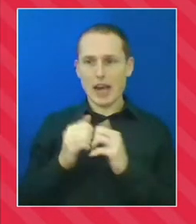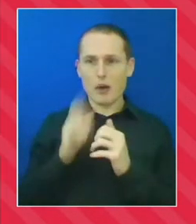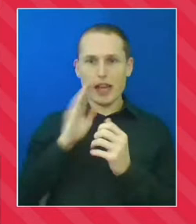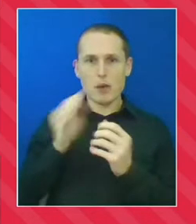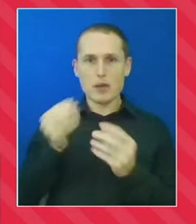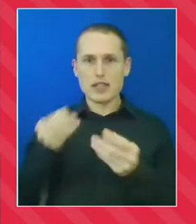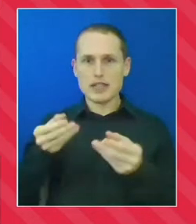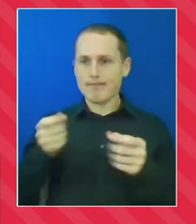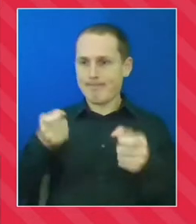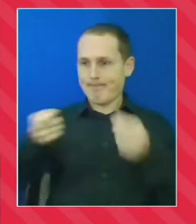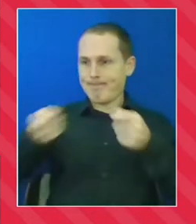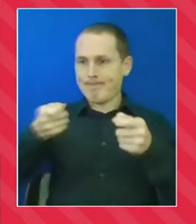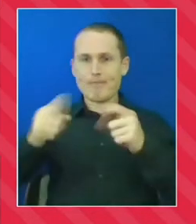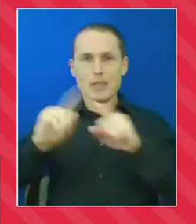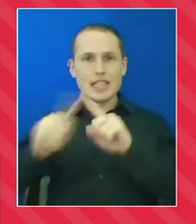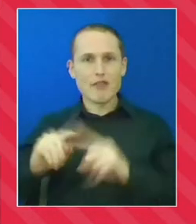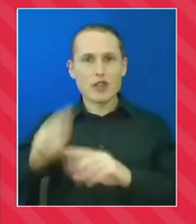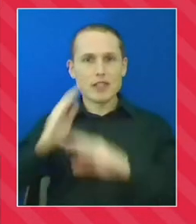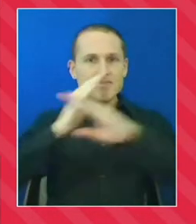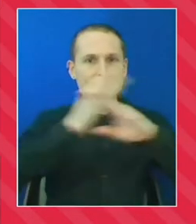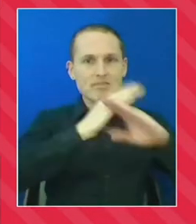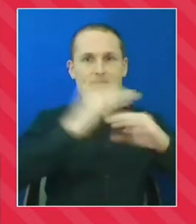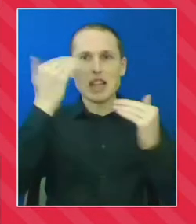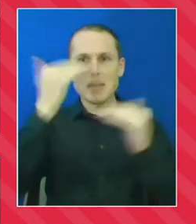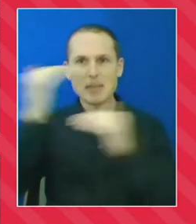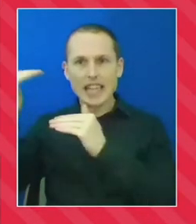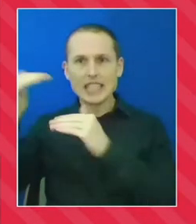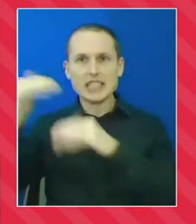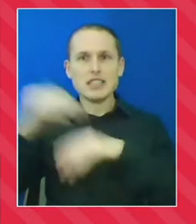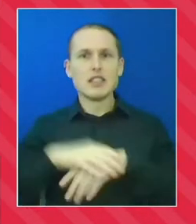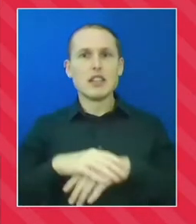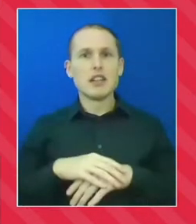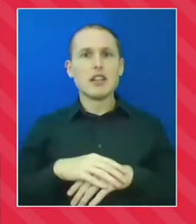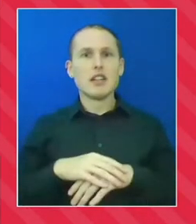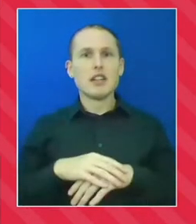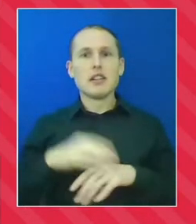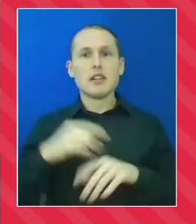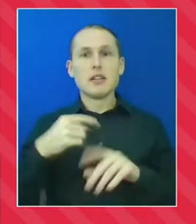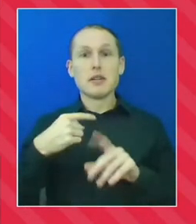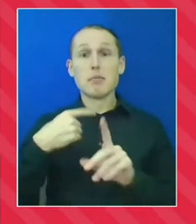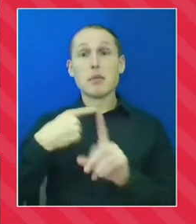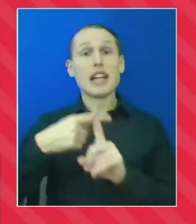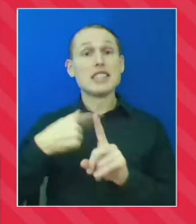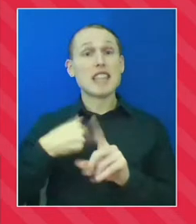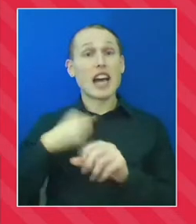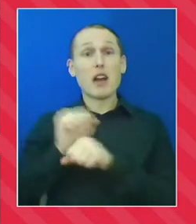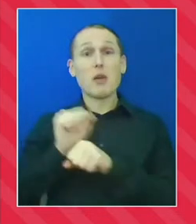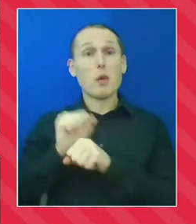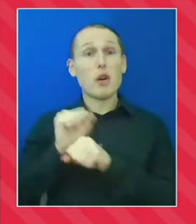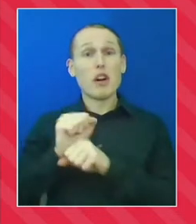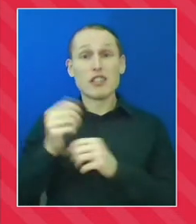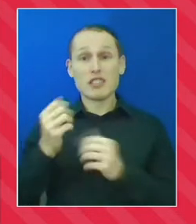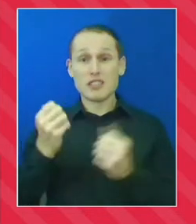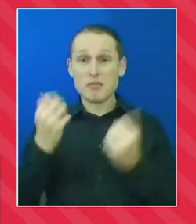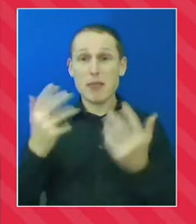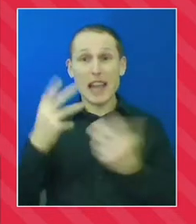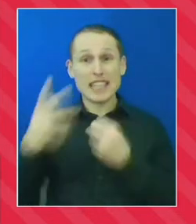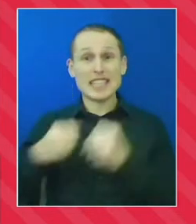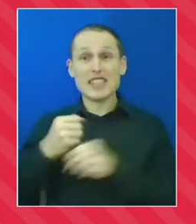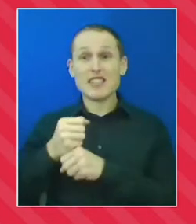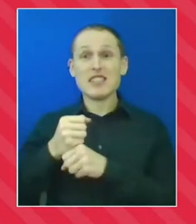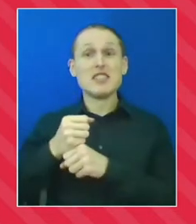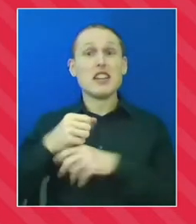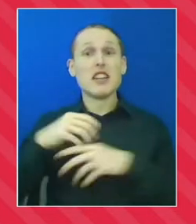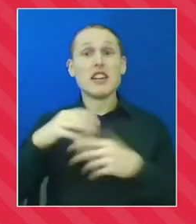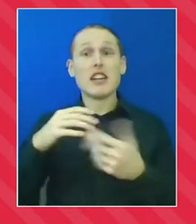also worked for many years as an ethnographer, worked on an ethnography right after welfare